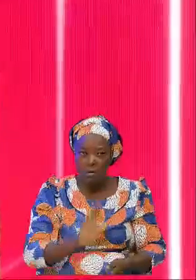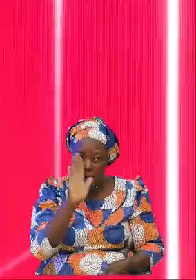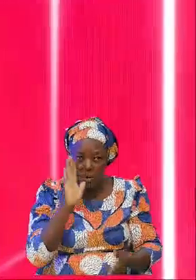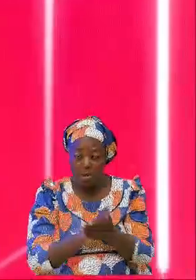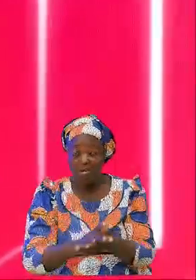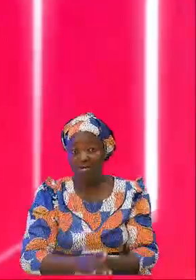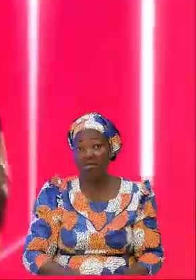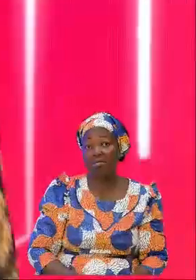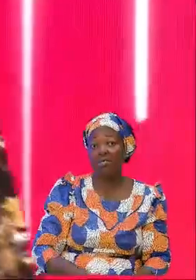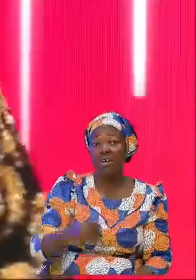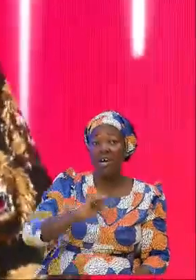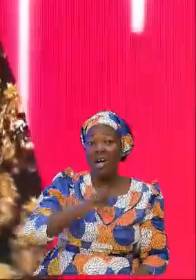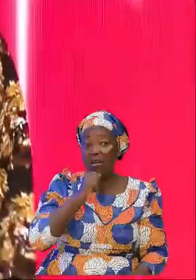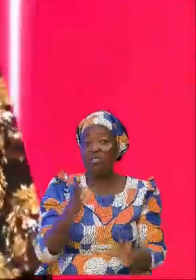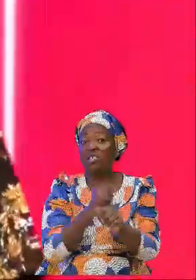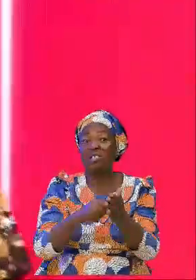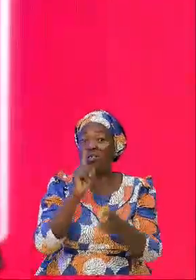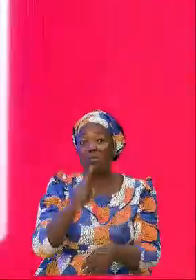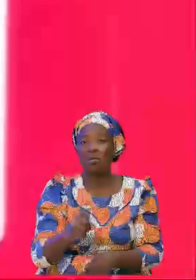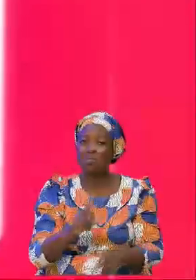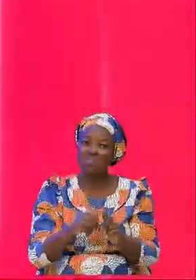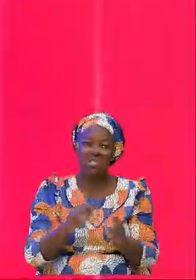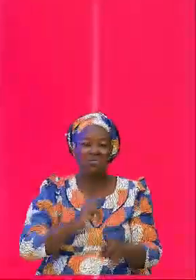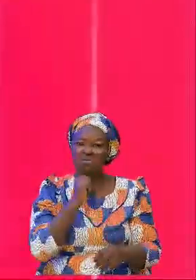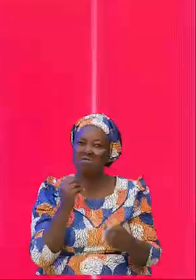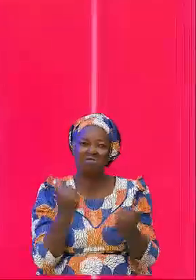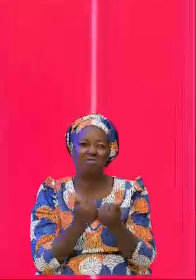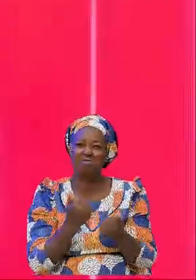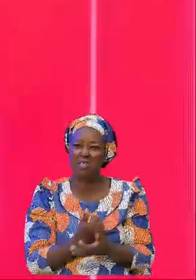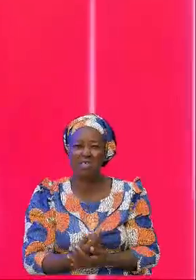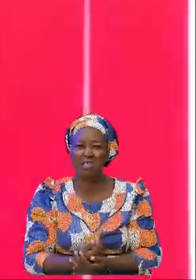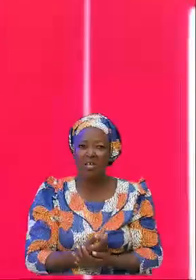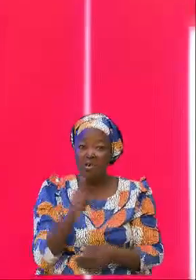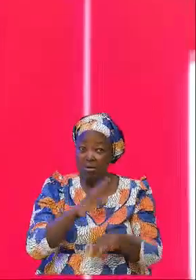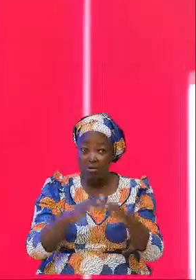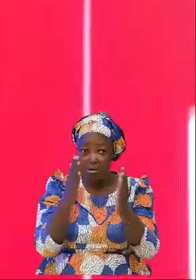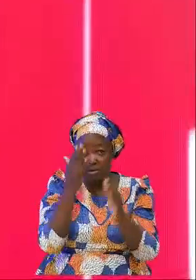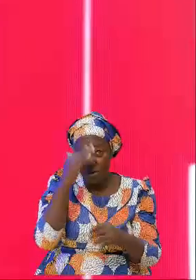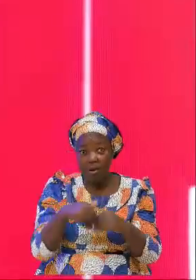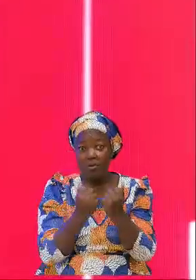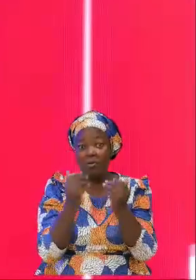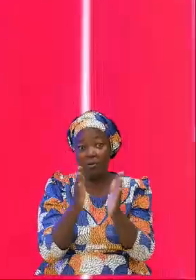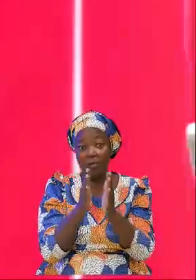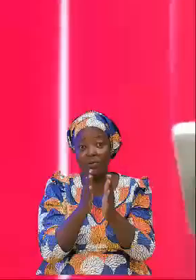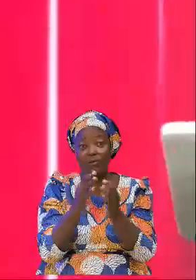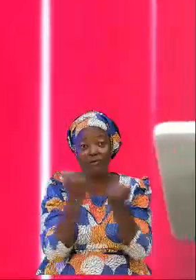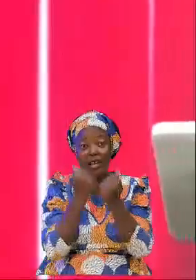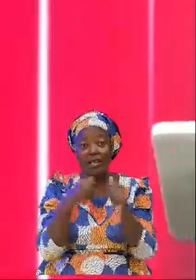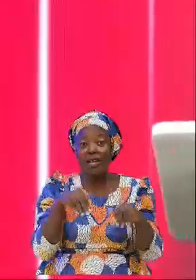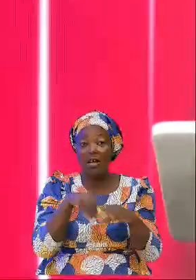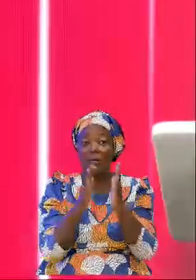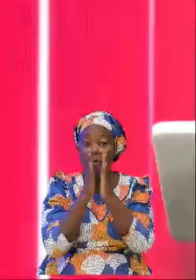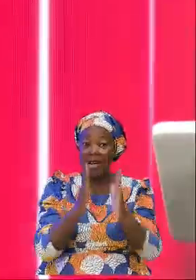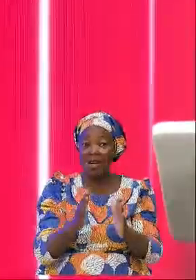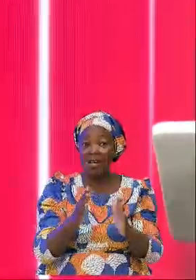wife. Your wife, I'm taking this one. But I will not fight. You don't know how to fight